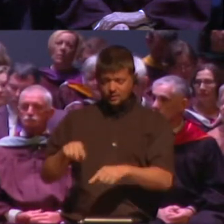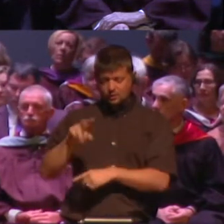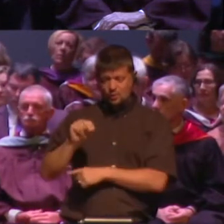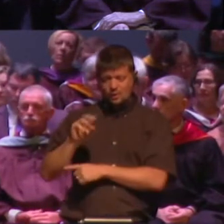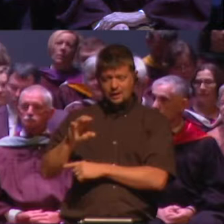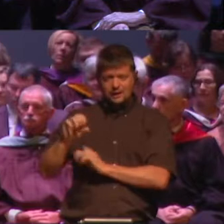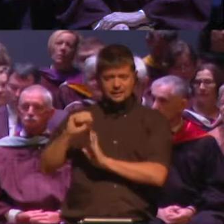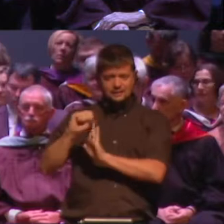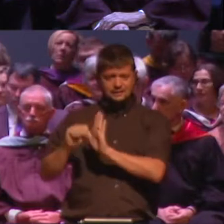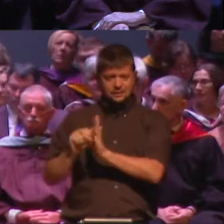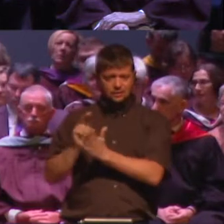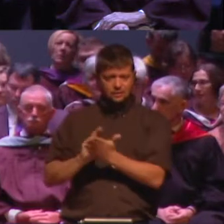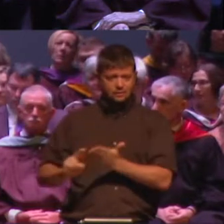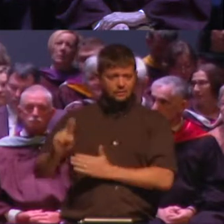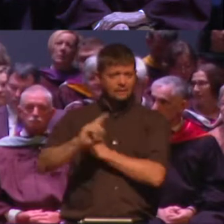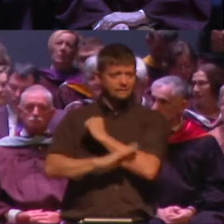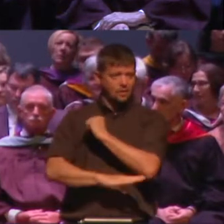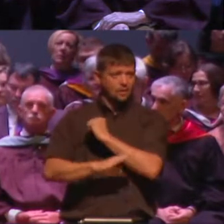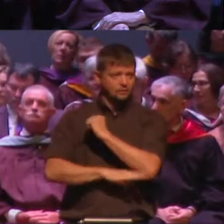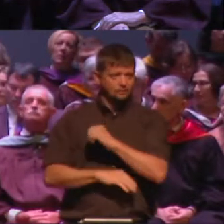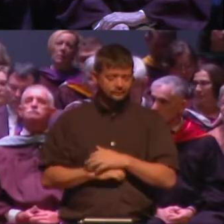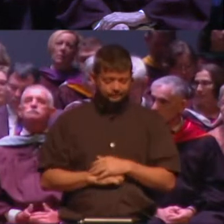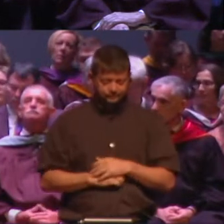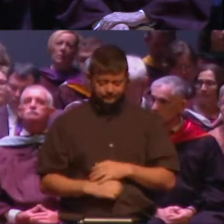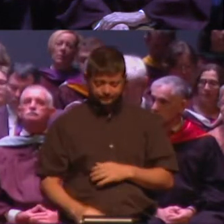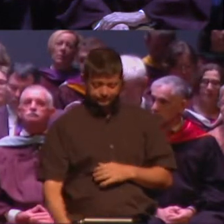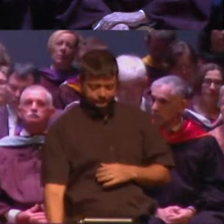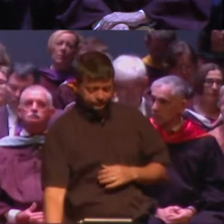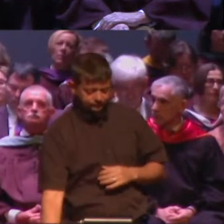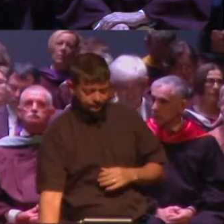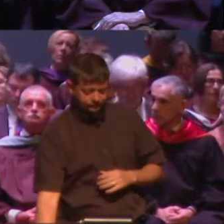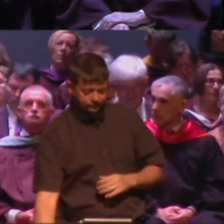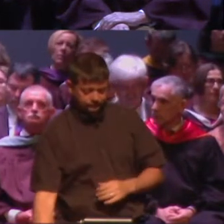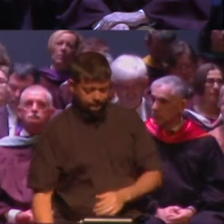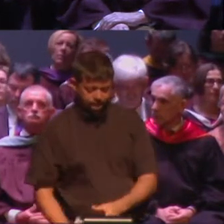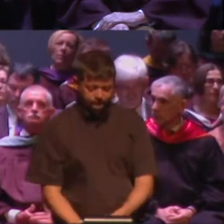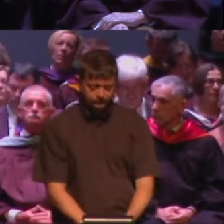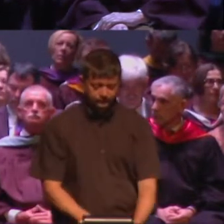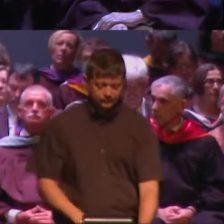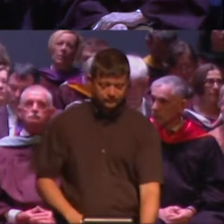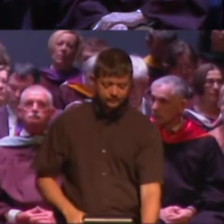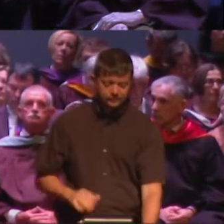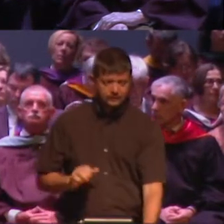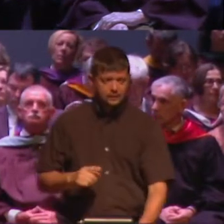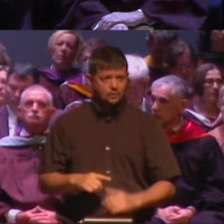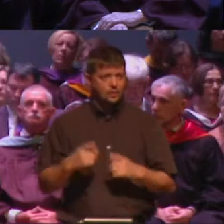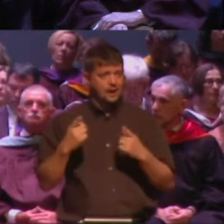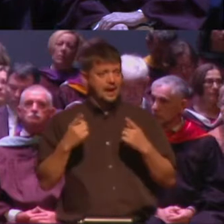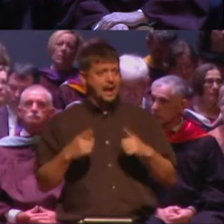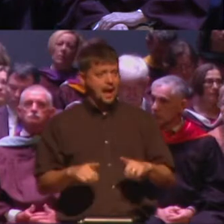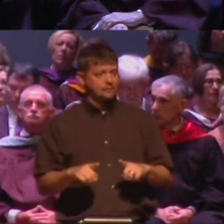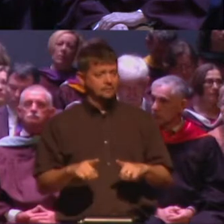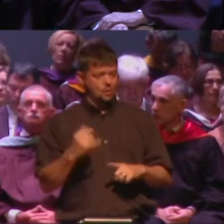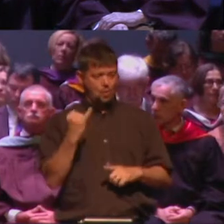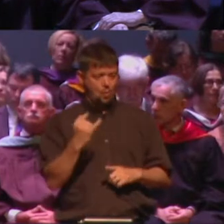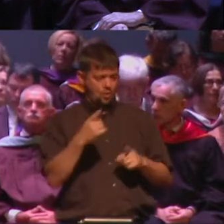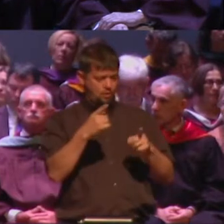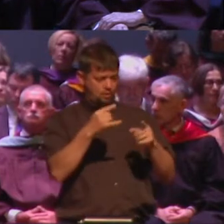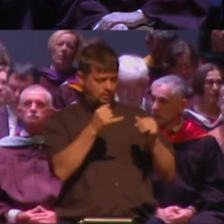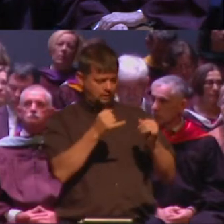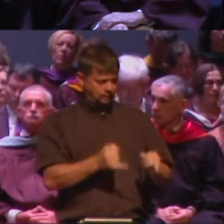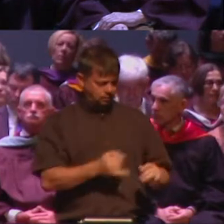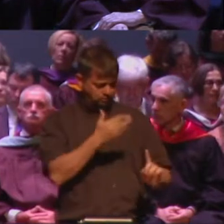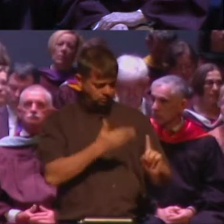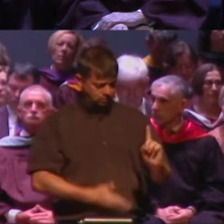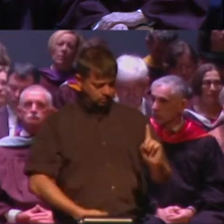State University this fall. This is what can happen when one individual declares that